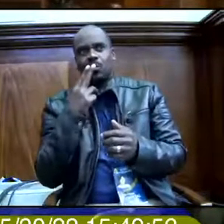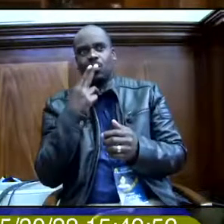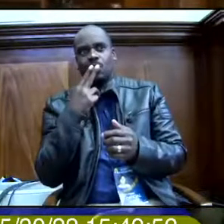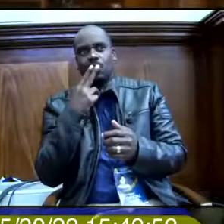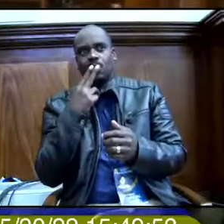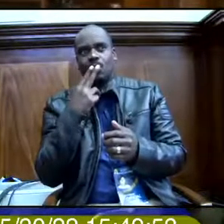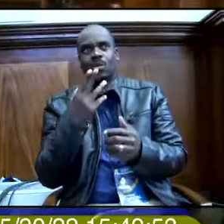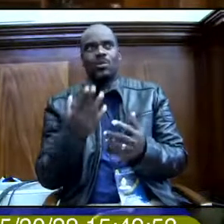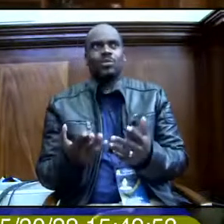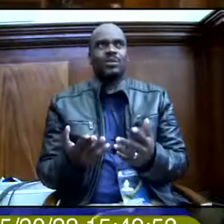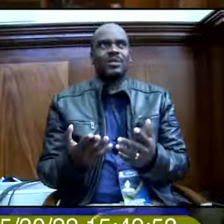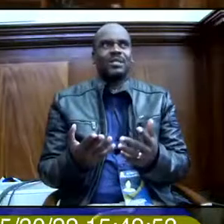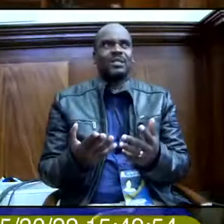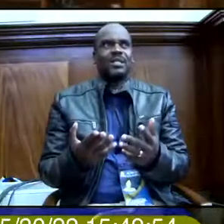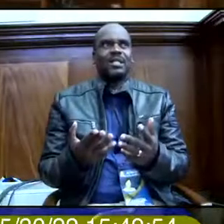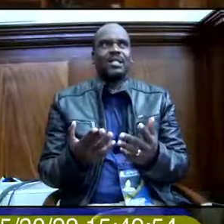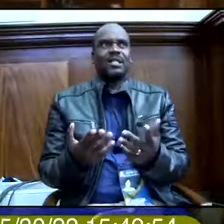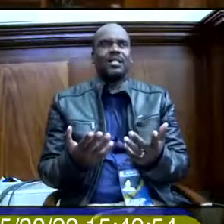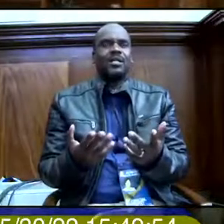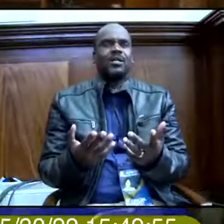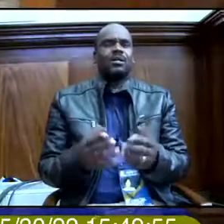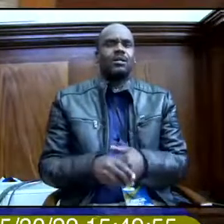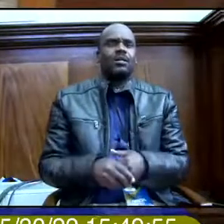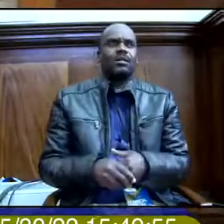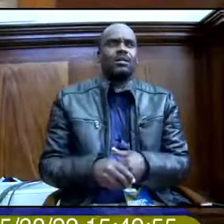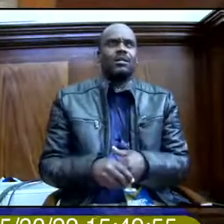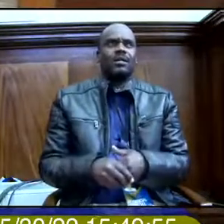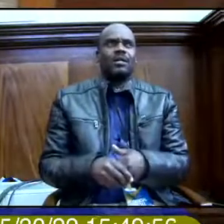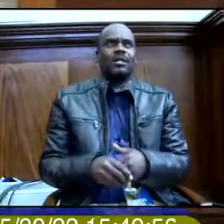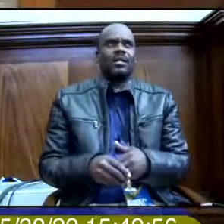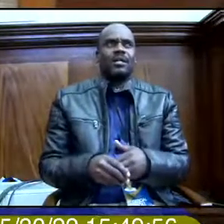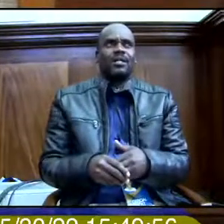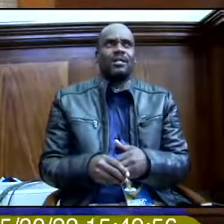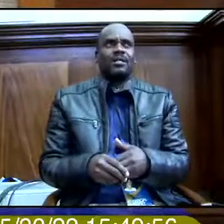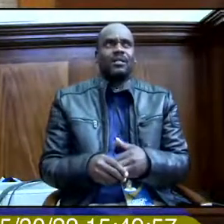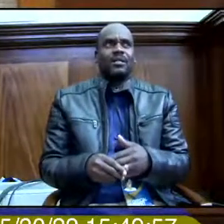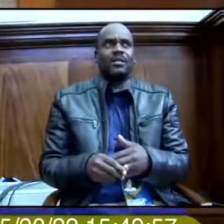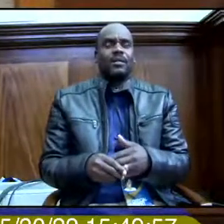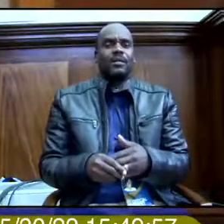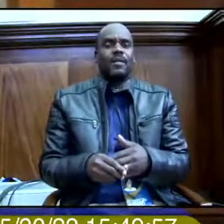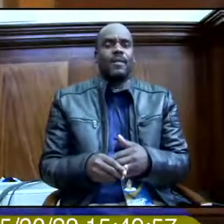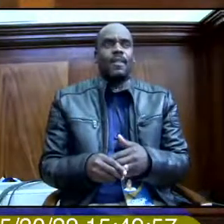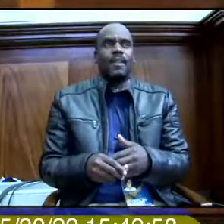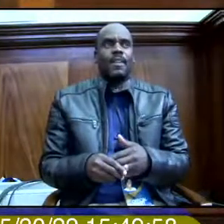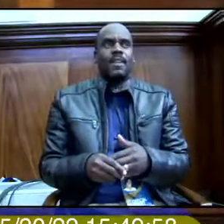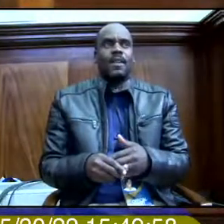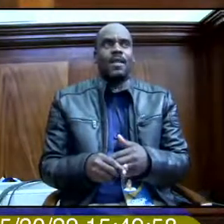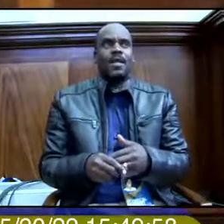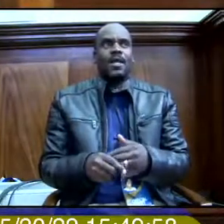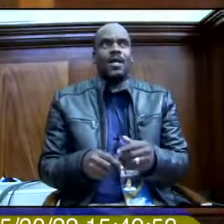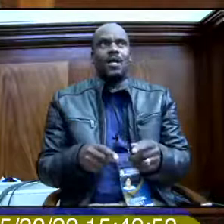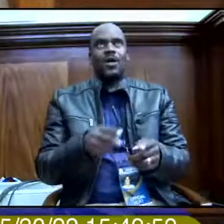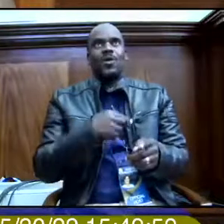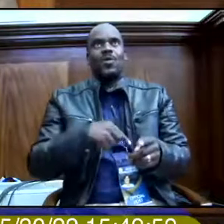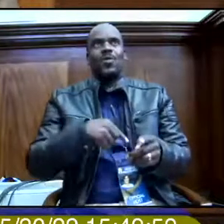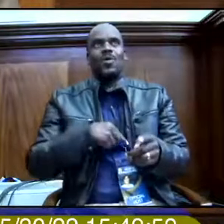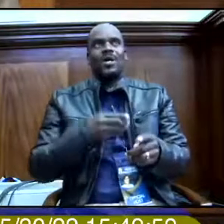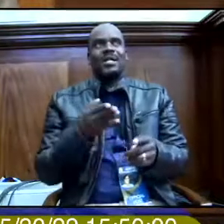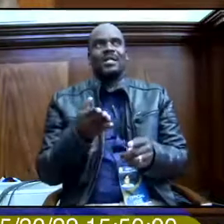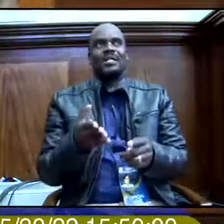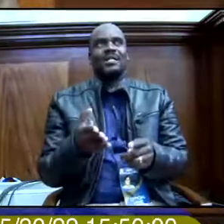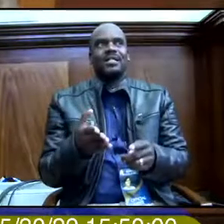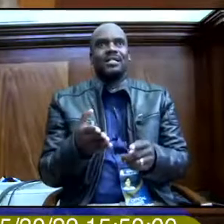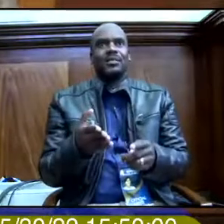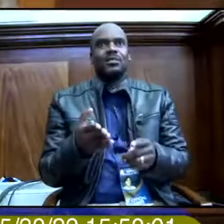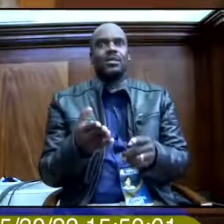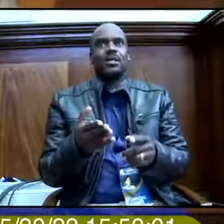candies white spirits of alcohol and many others and we are raising this madam speaker for the sake of